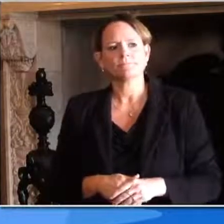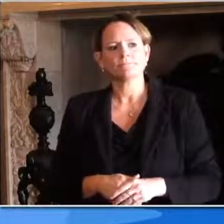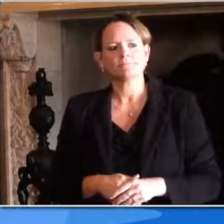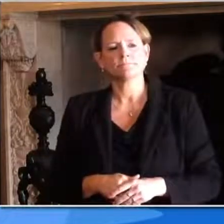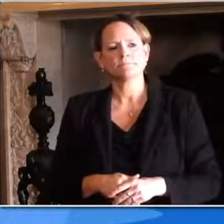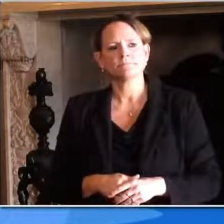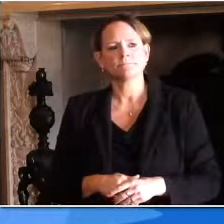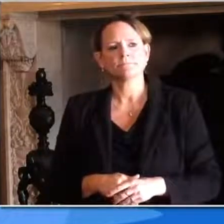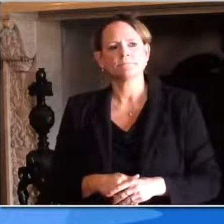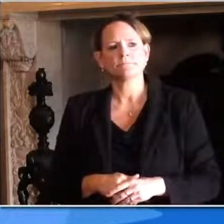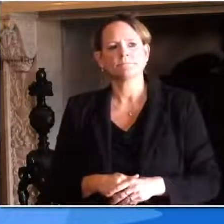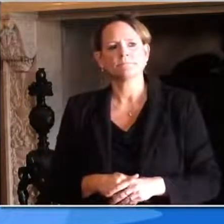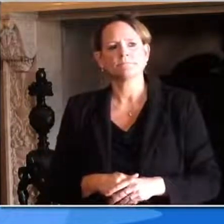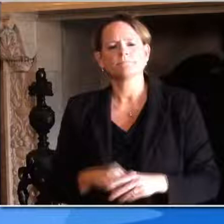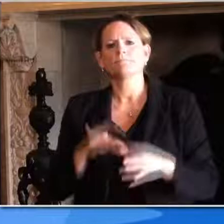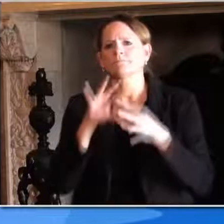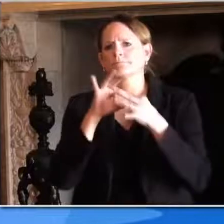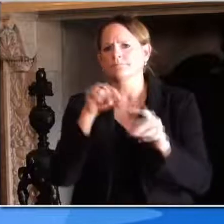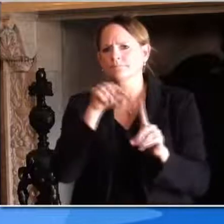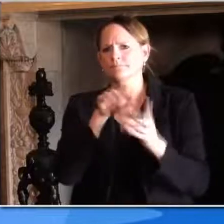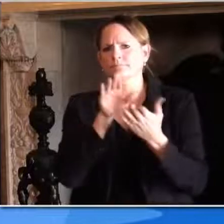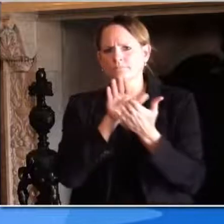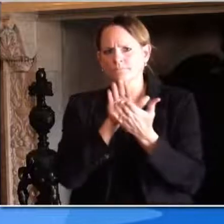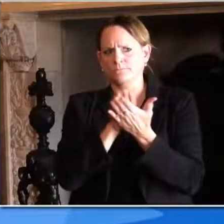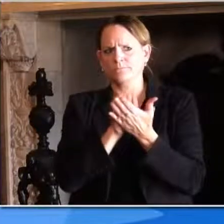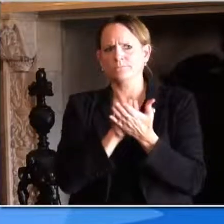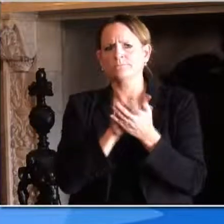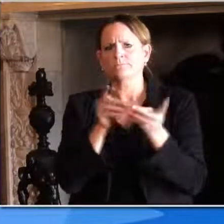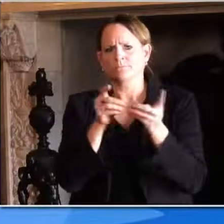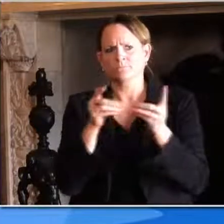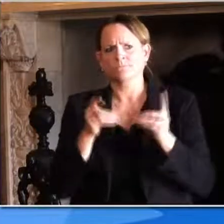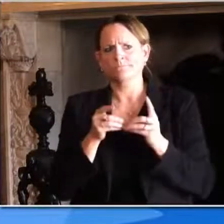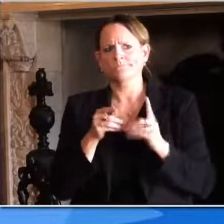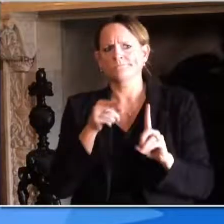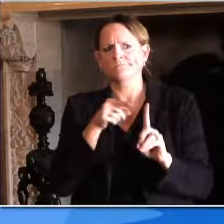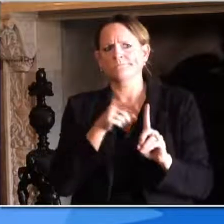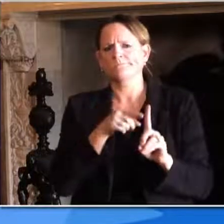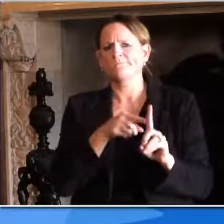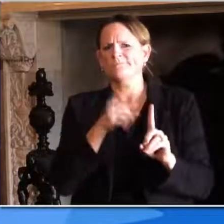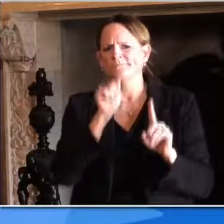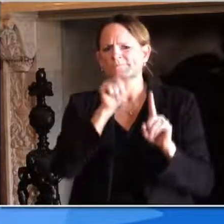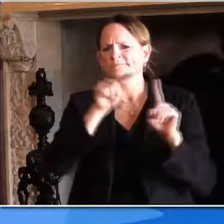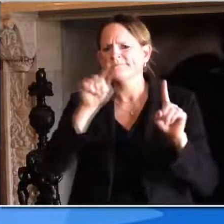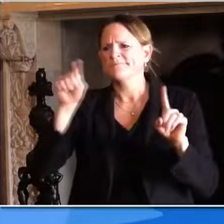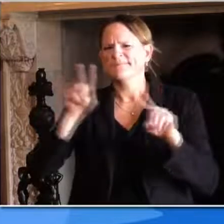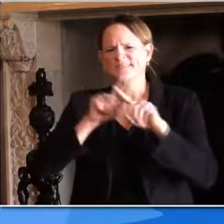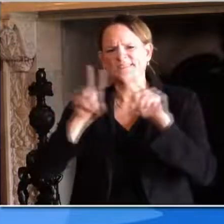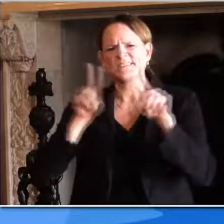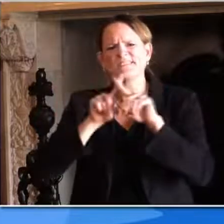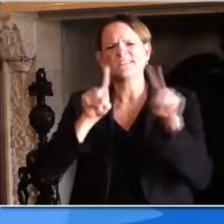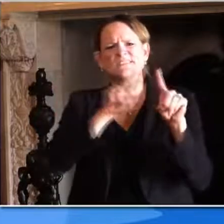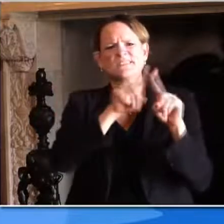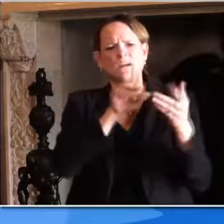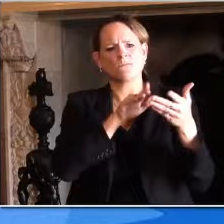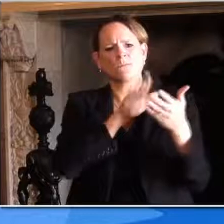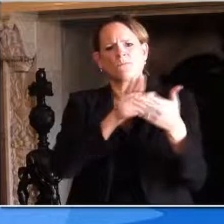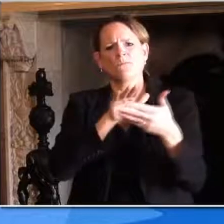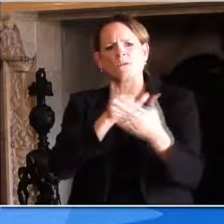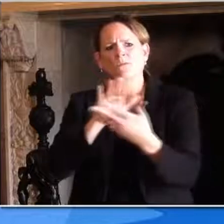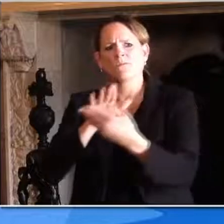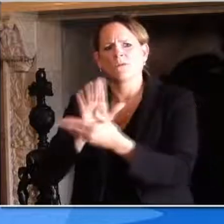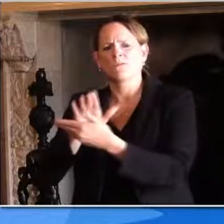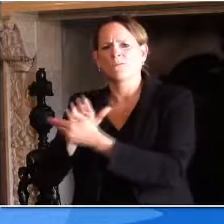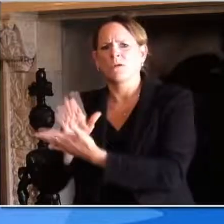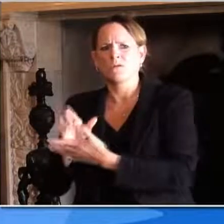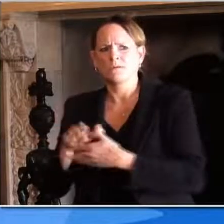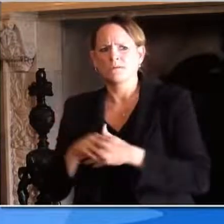school districts are taking statewide as far as reopening in the fall, have you considered an order to standardize